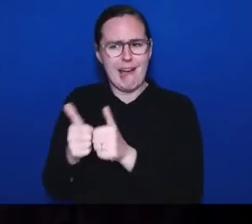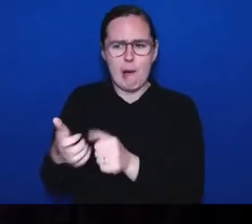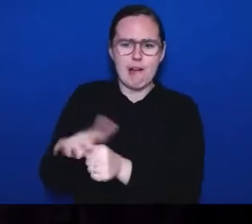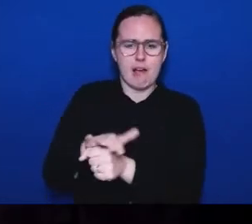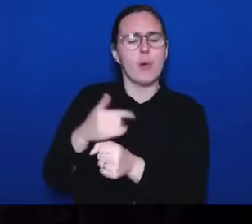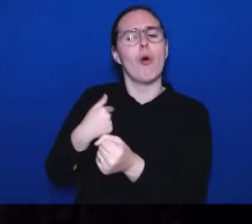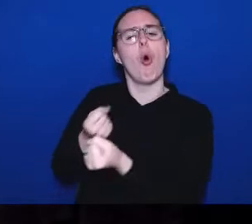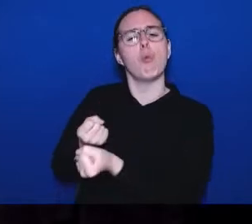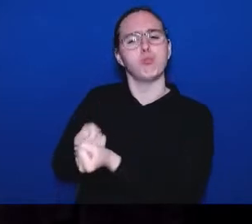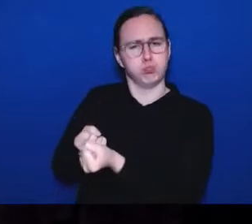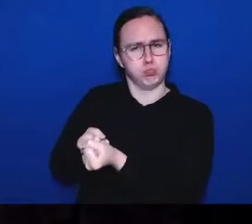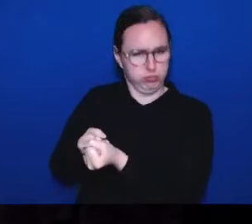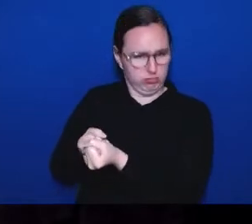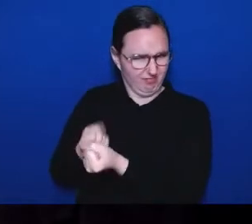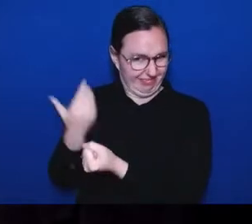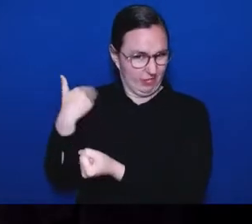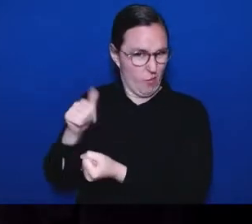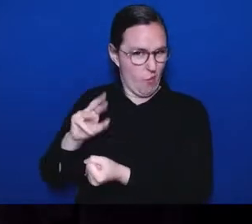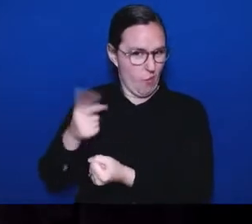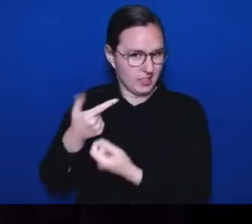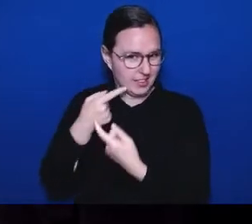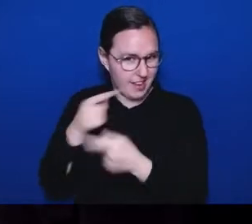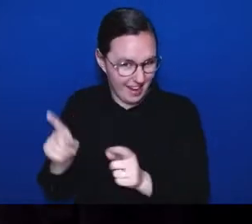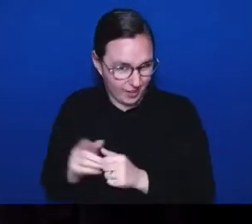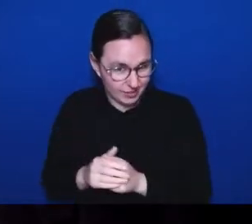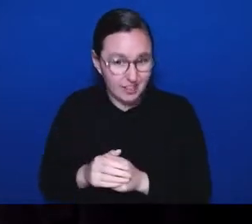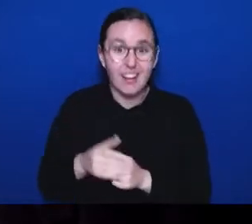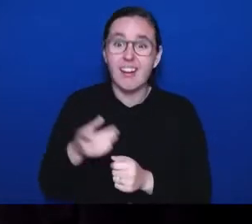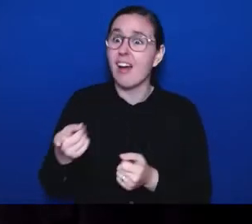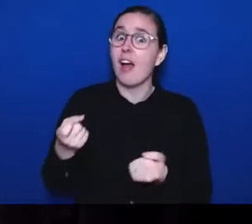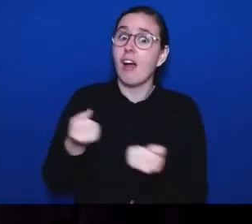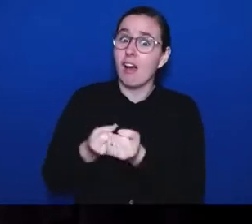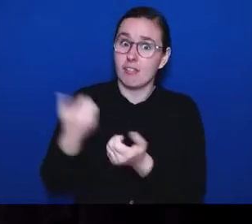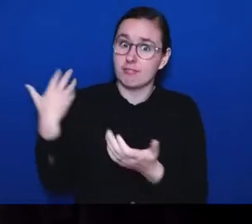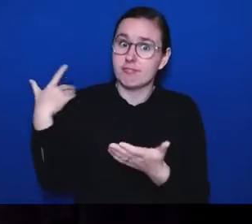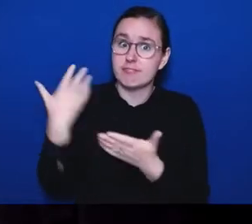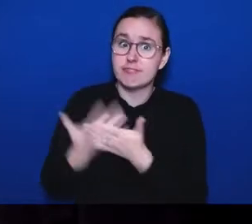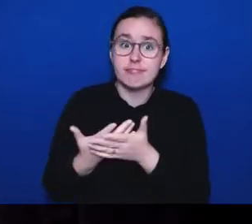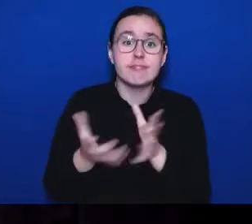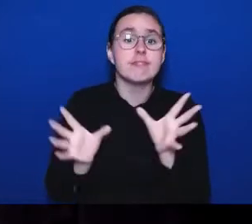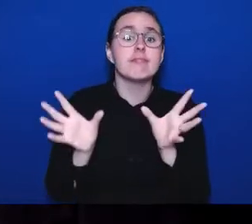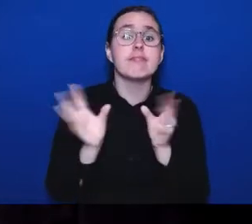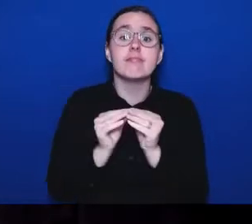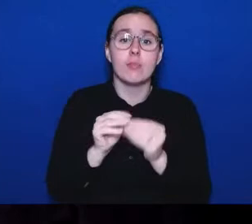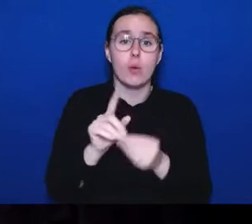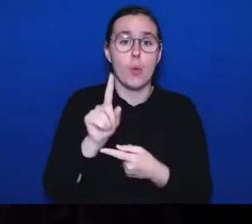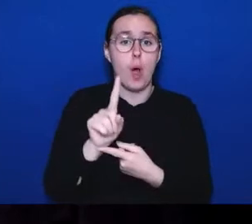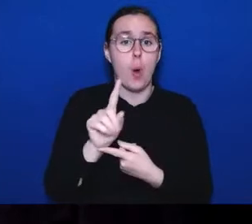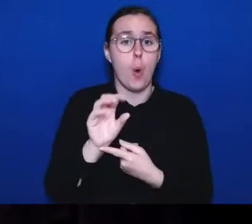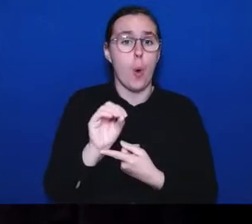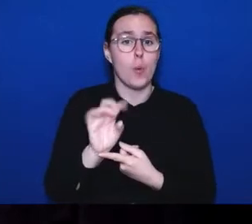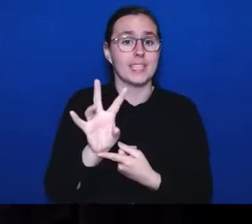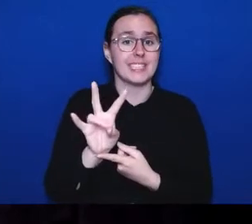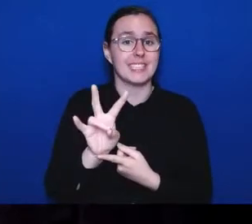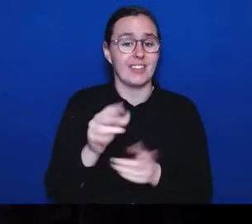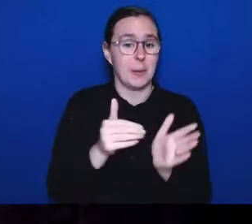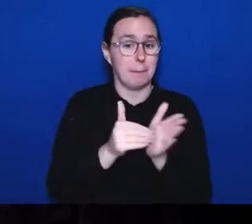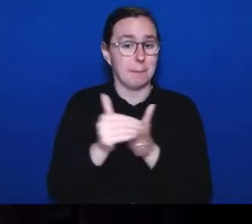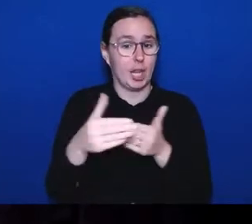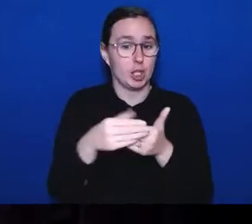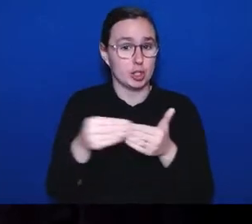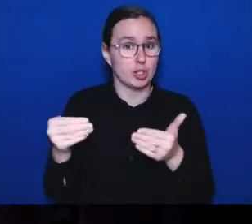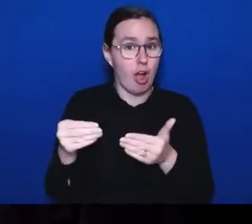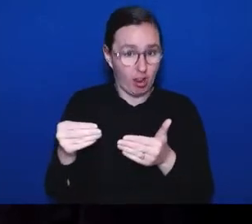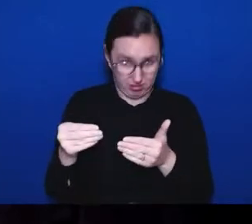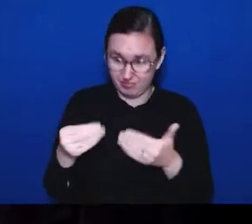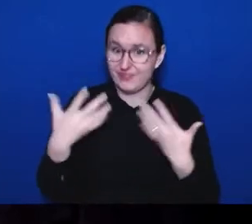fully subscribed as such a program can be. $107 million of that $118 million has gone out or is